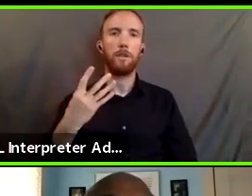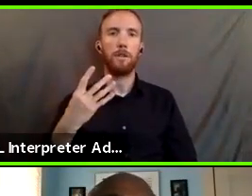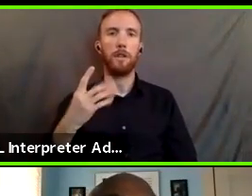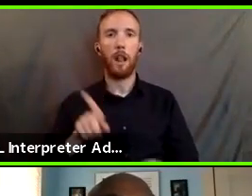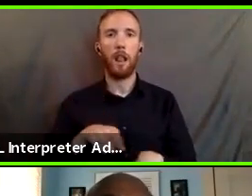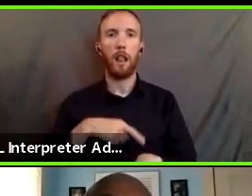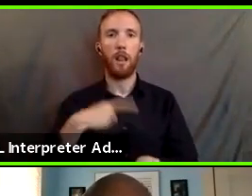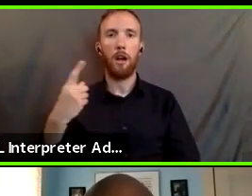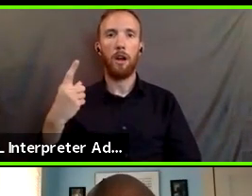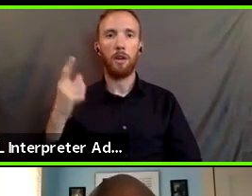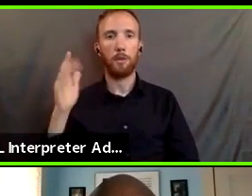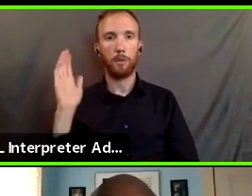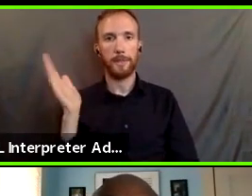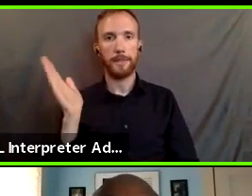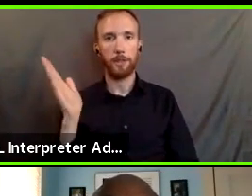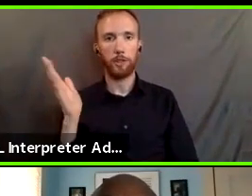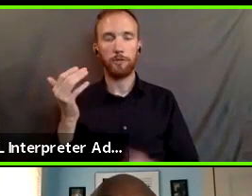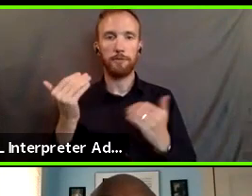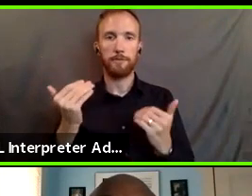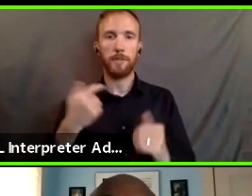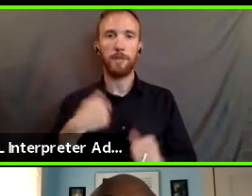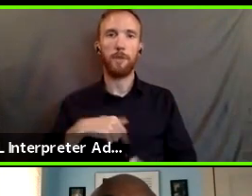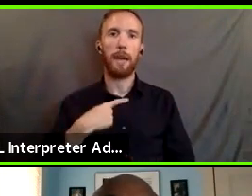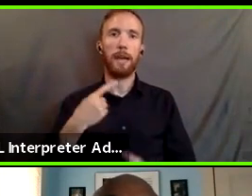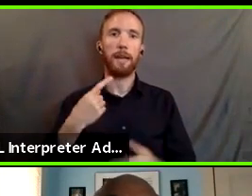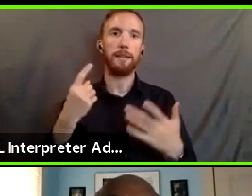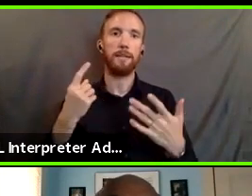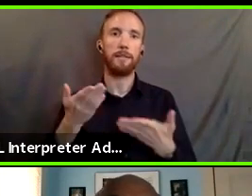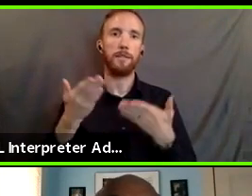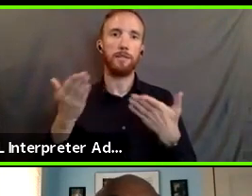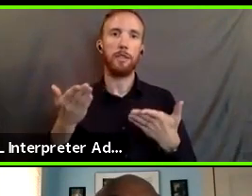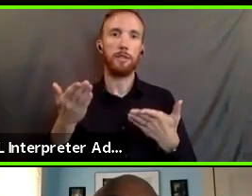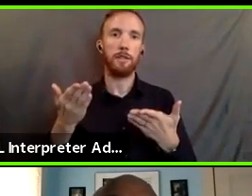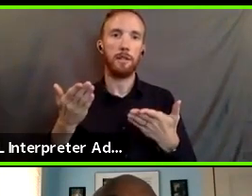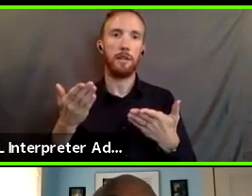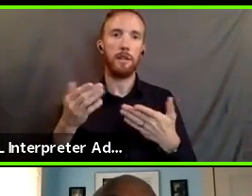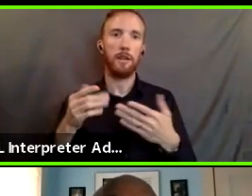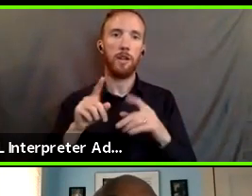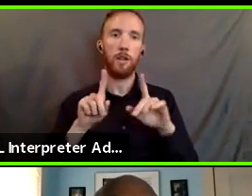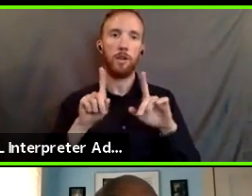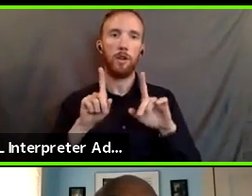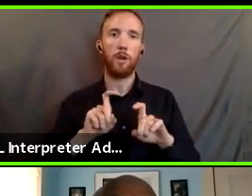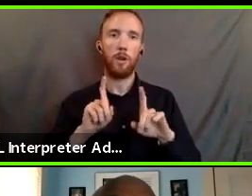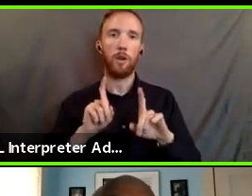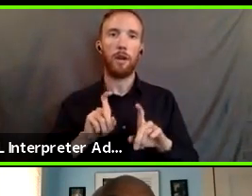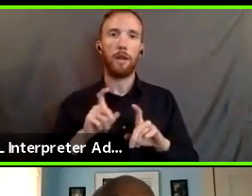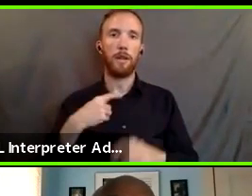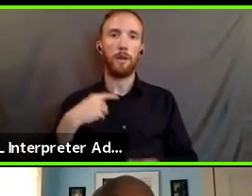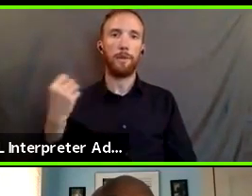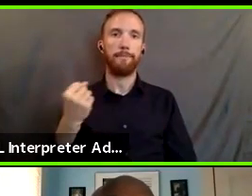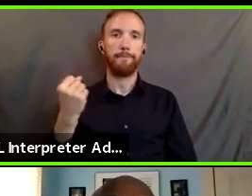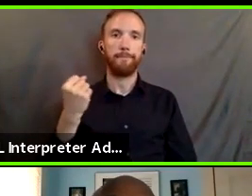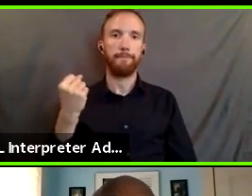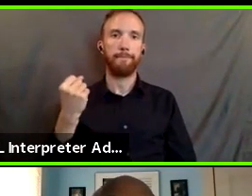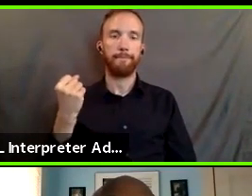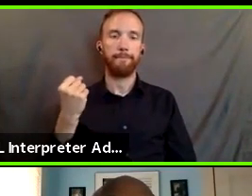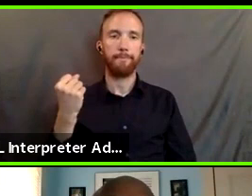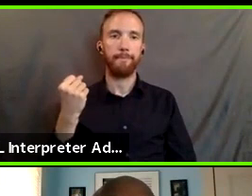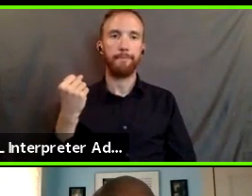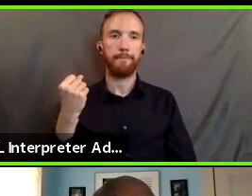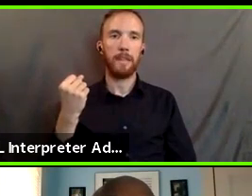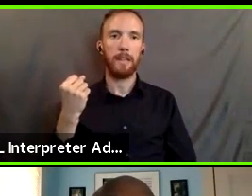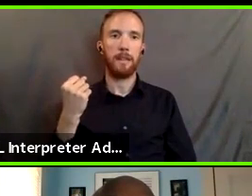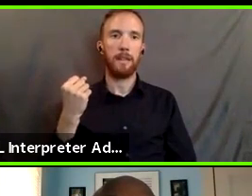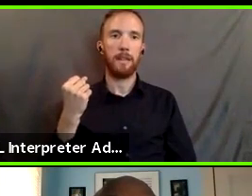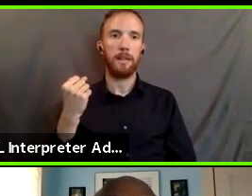here uh i suggest we hold up most of our questions still uh to until we get to to the vote